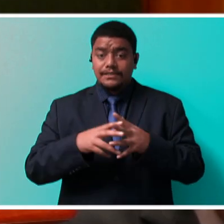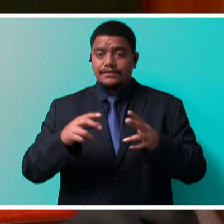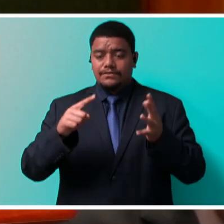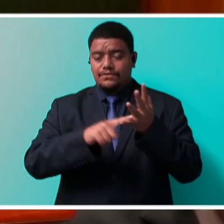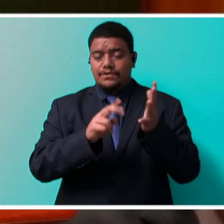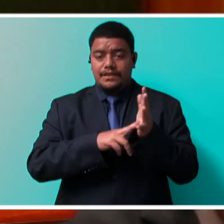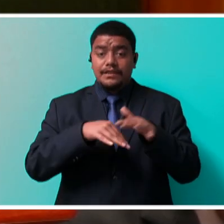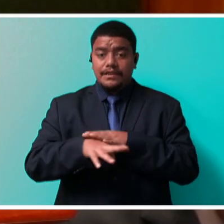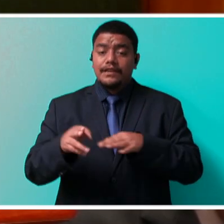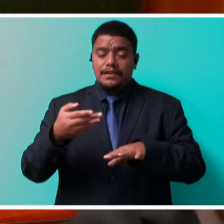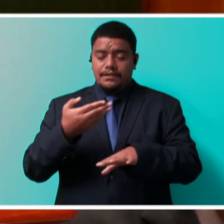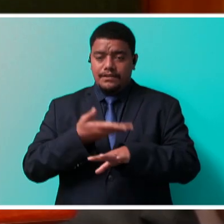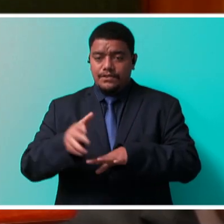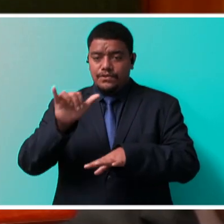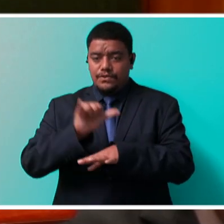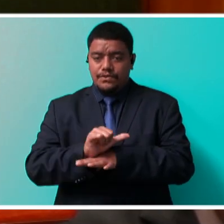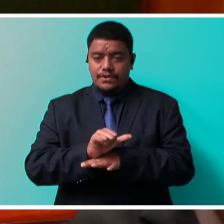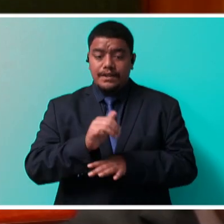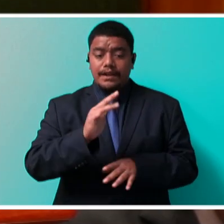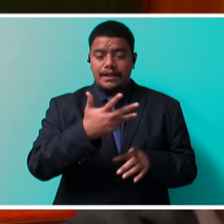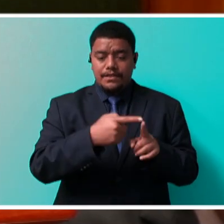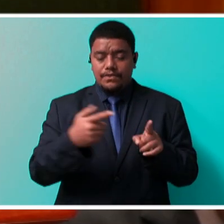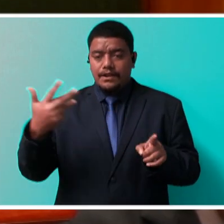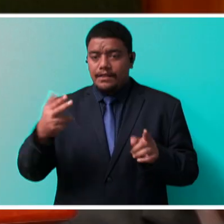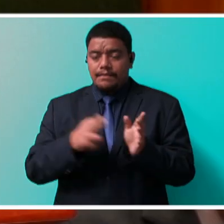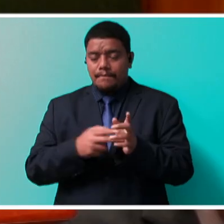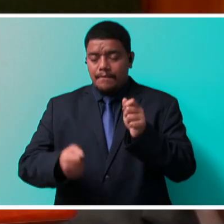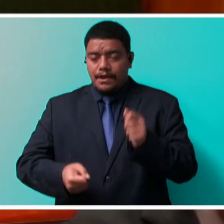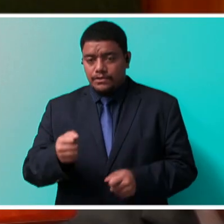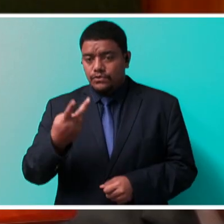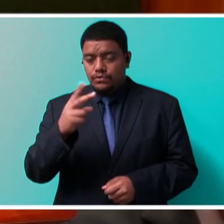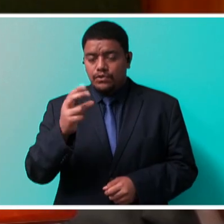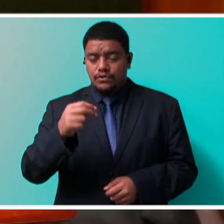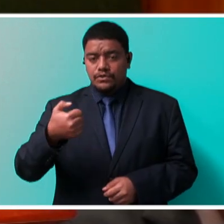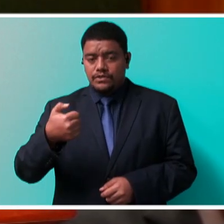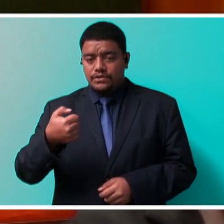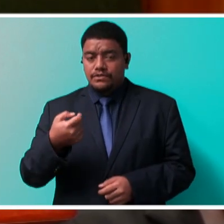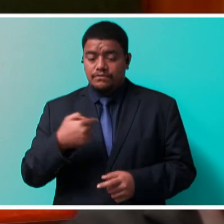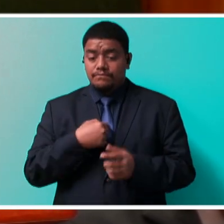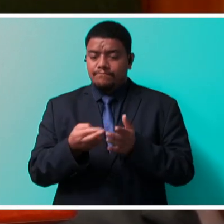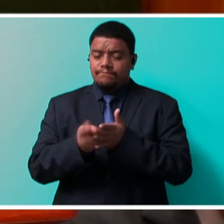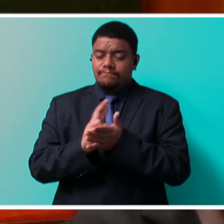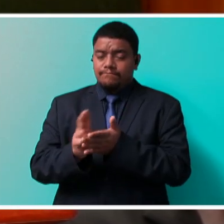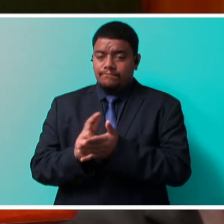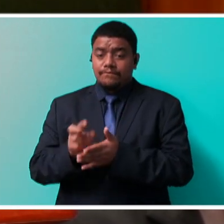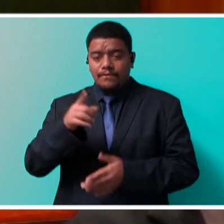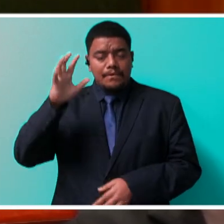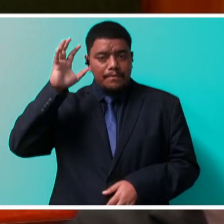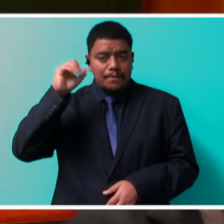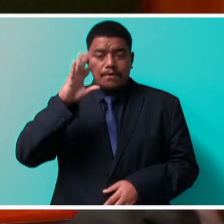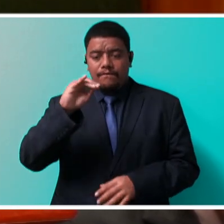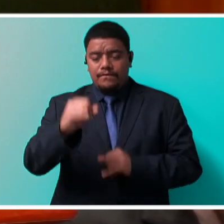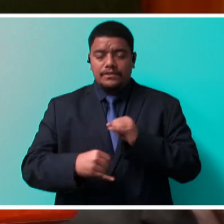in New York from 9th to 19th of March 2026, and to reflect on our national commemoration of